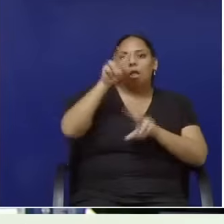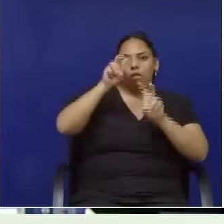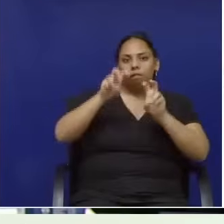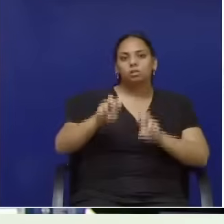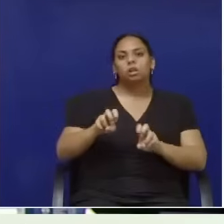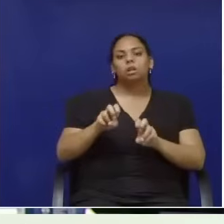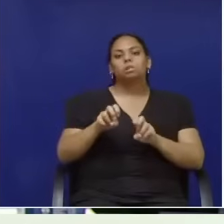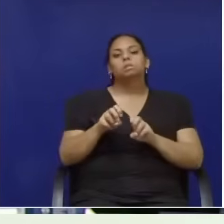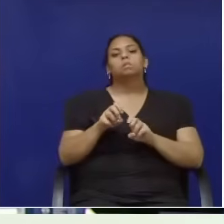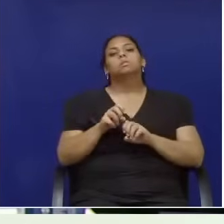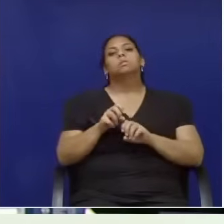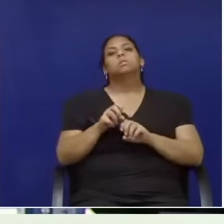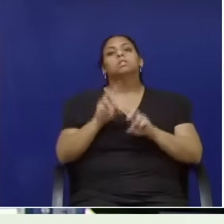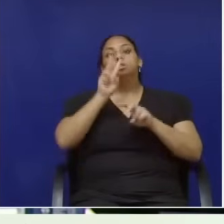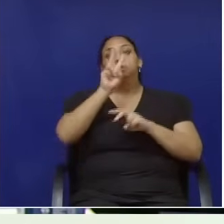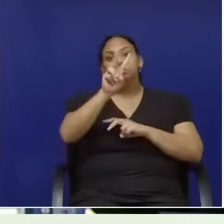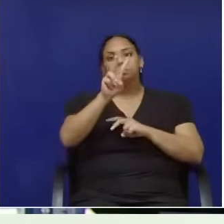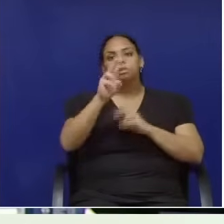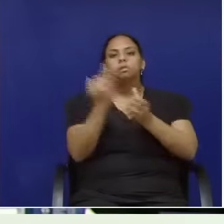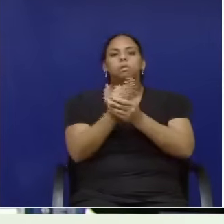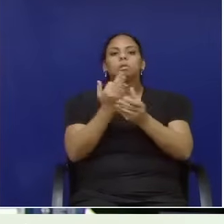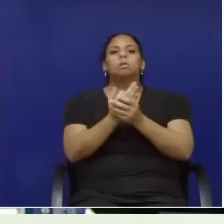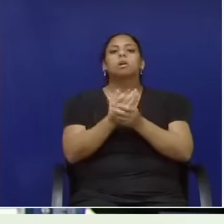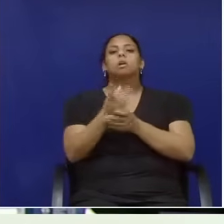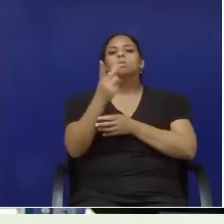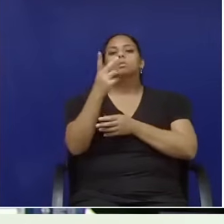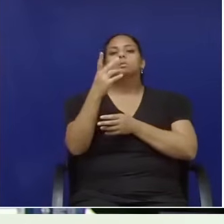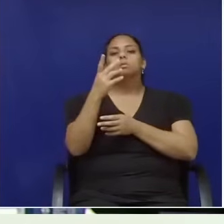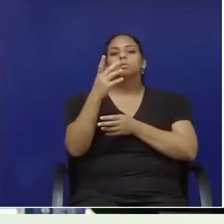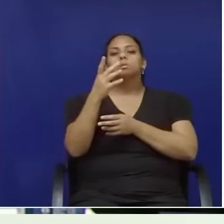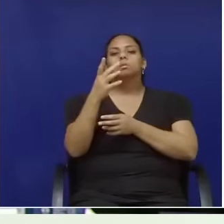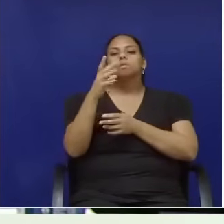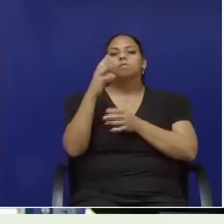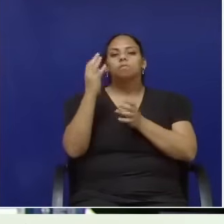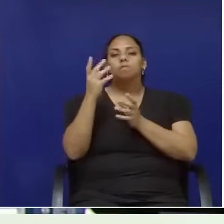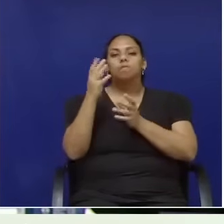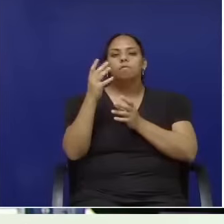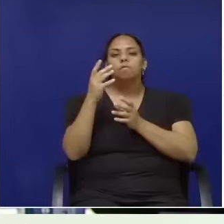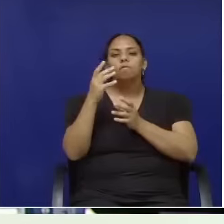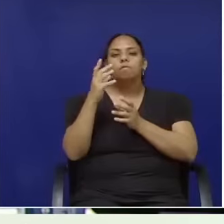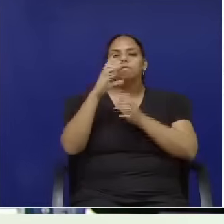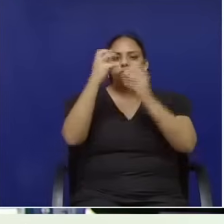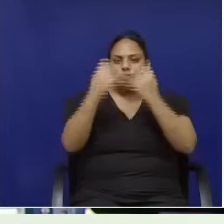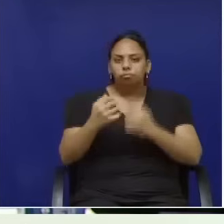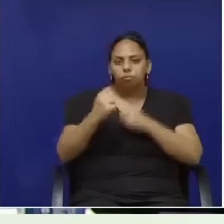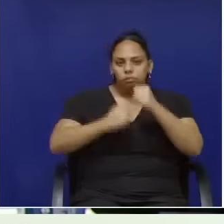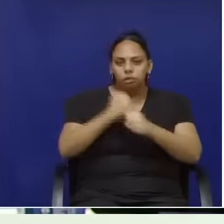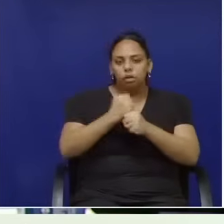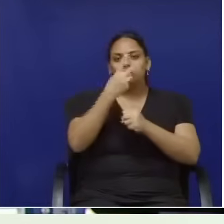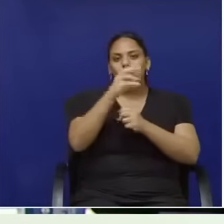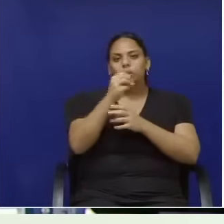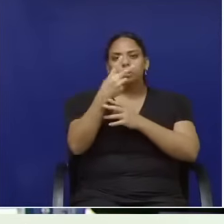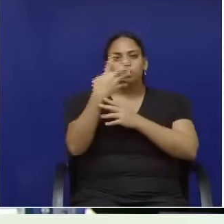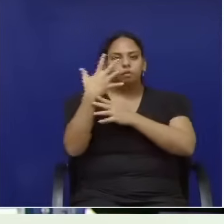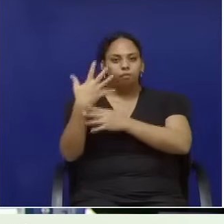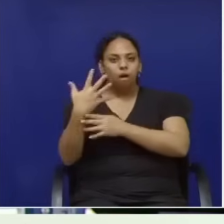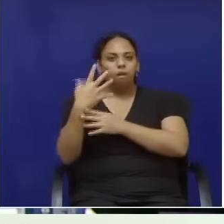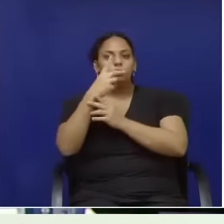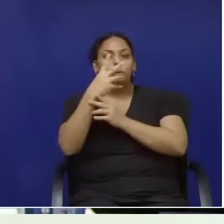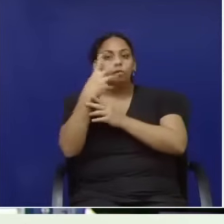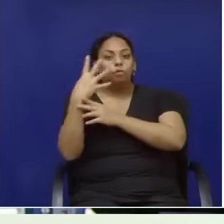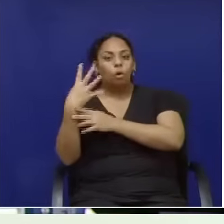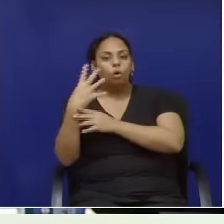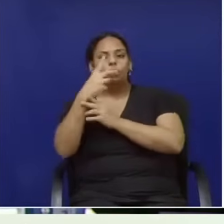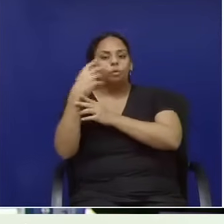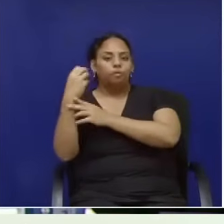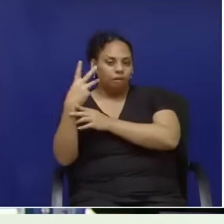follows: 32 cases in 2023-24 financial year, 26 cases in 24-25 financial year, and 18